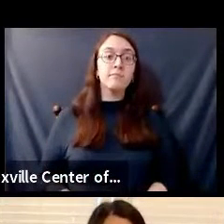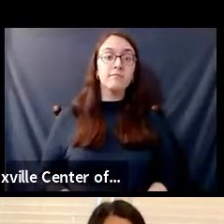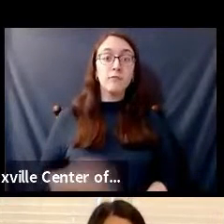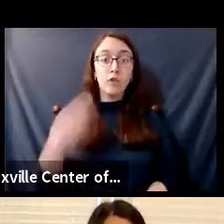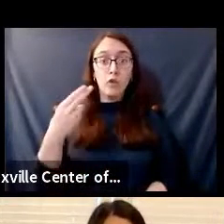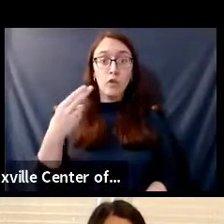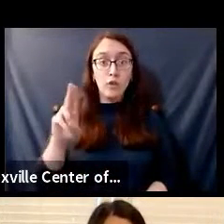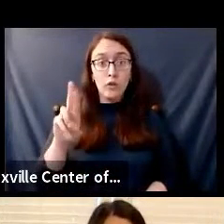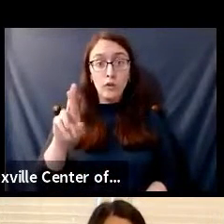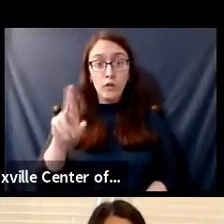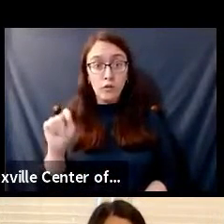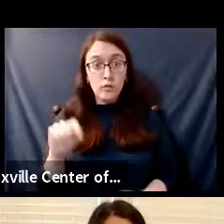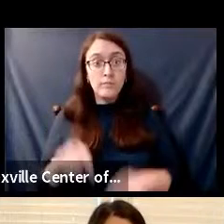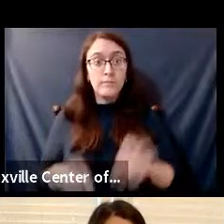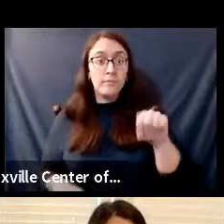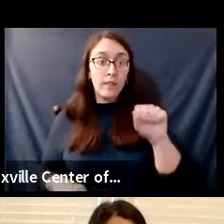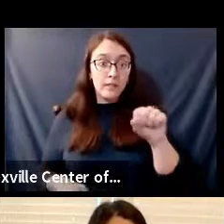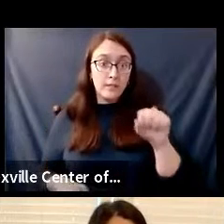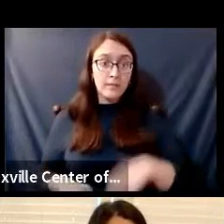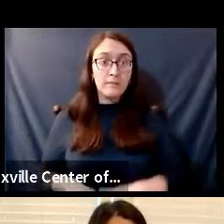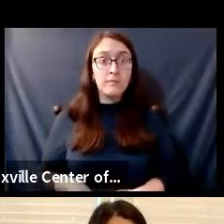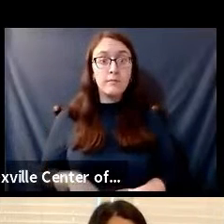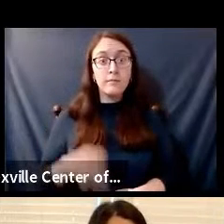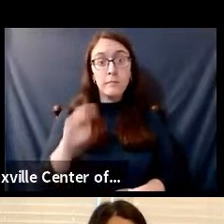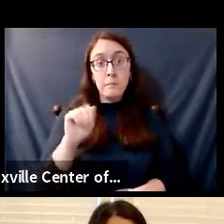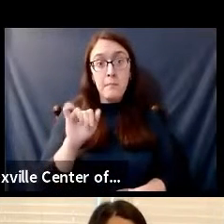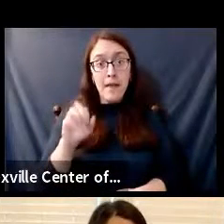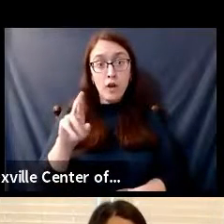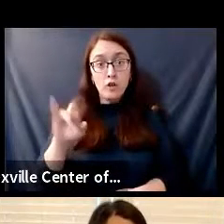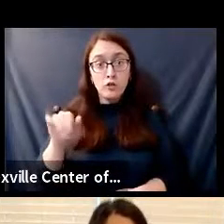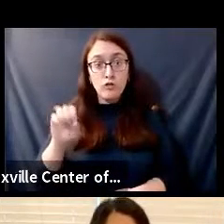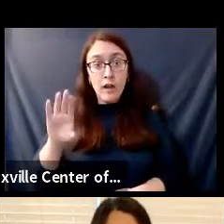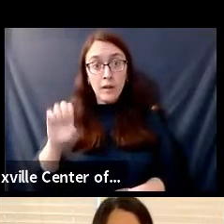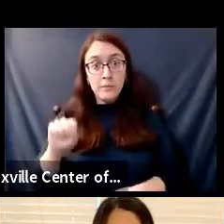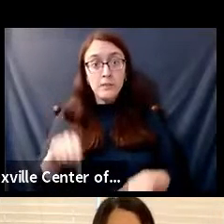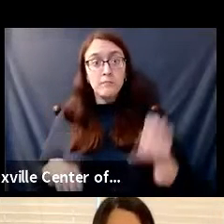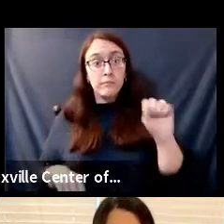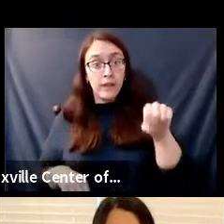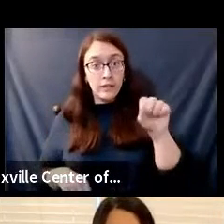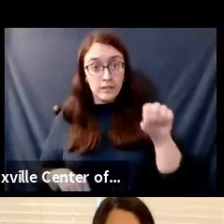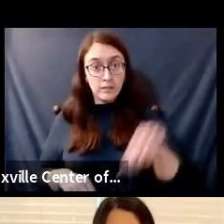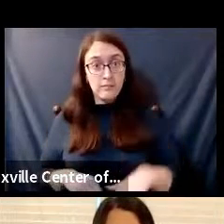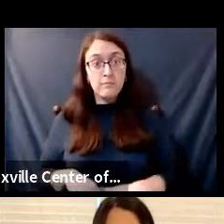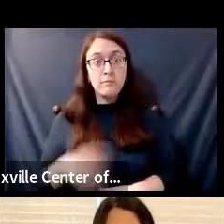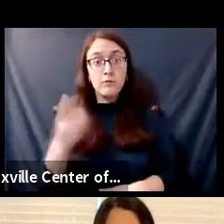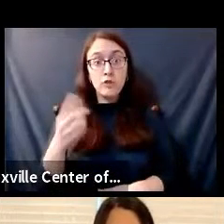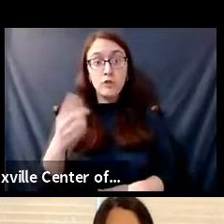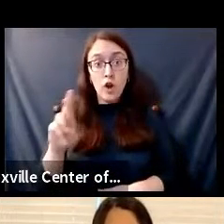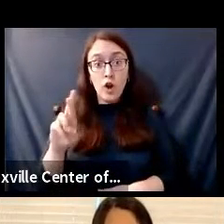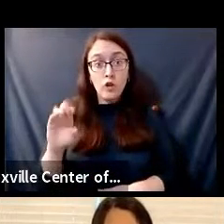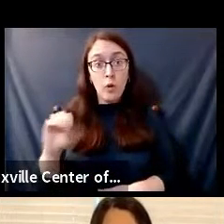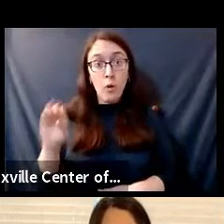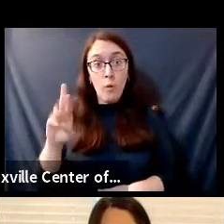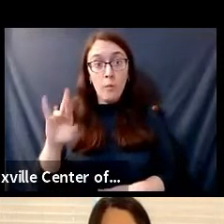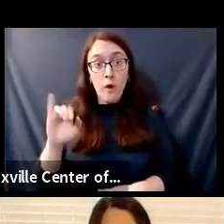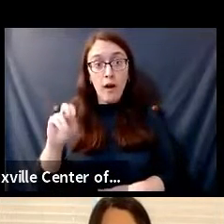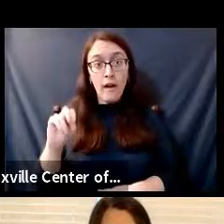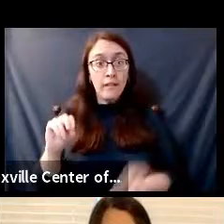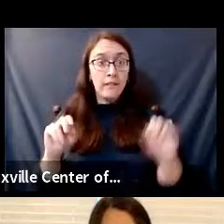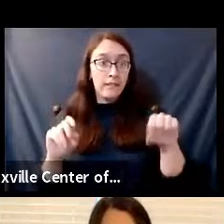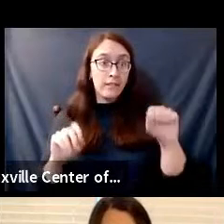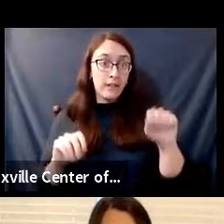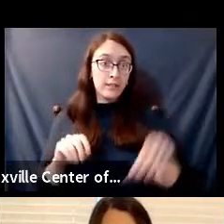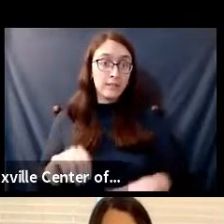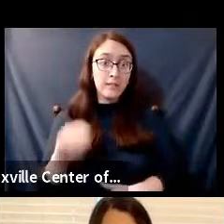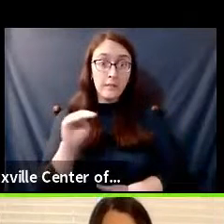Dr. Hurt, Yes. Mayor Jacobs, Yes. Dr. O'Brien, Yes.